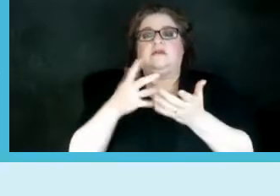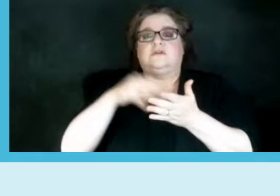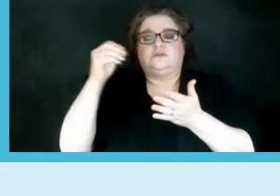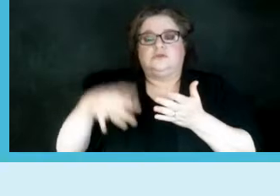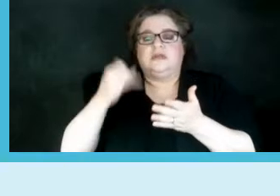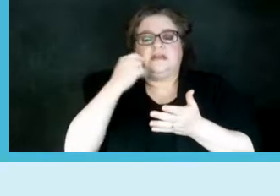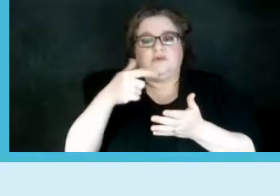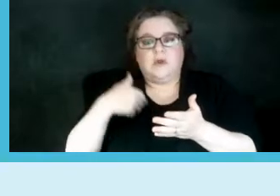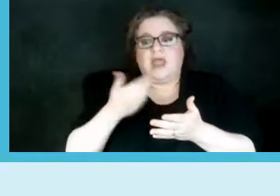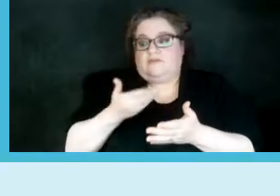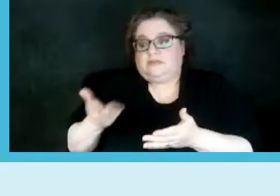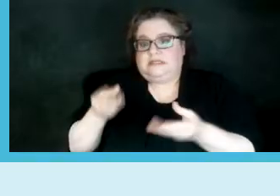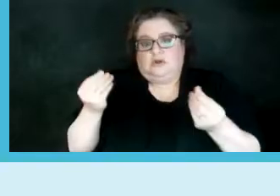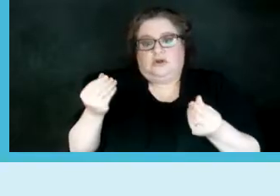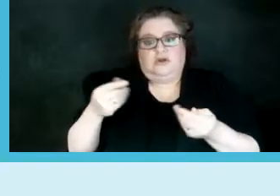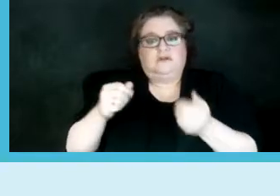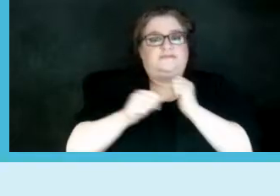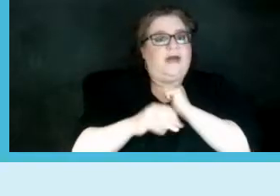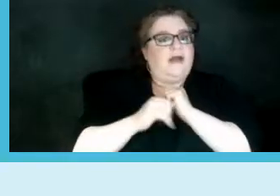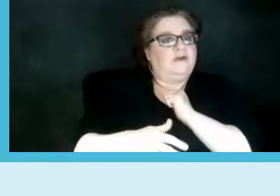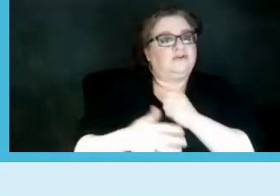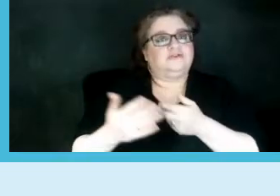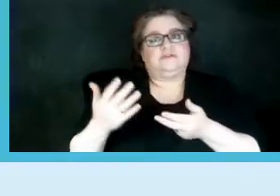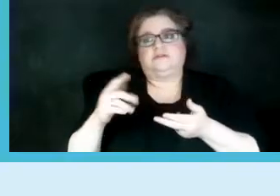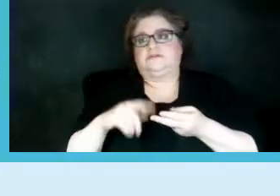you have materials, flyers,